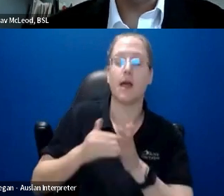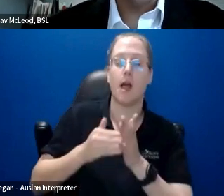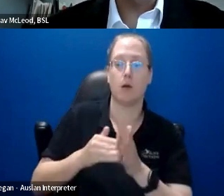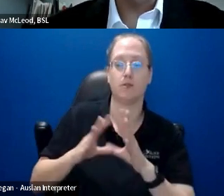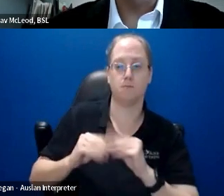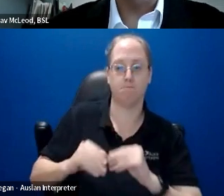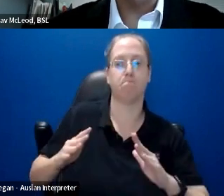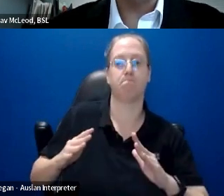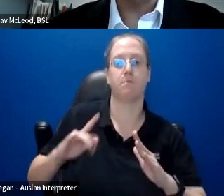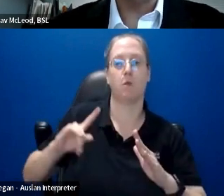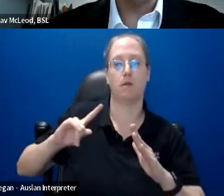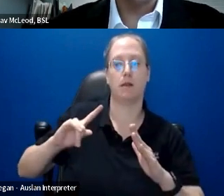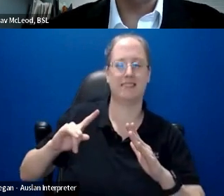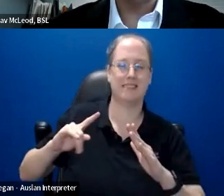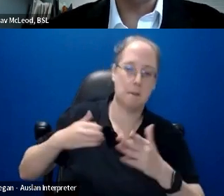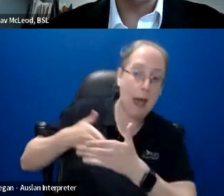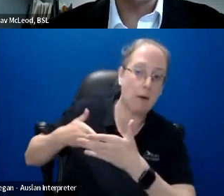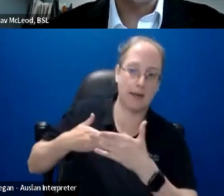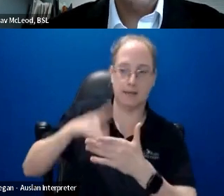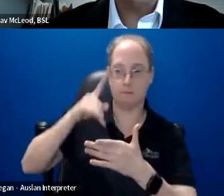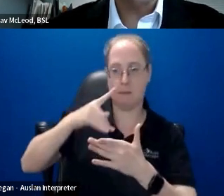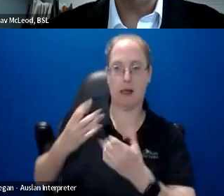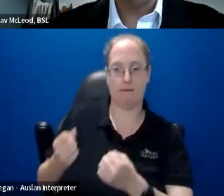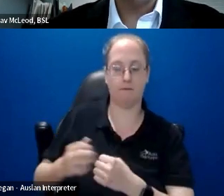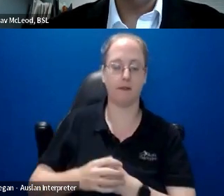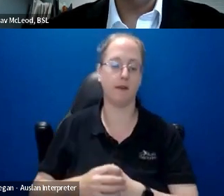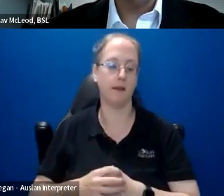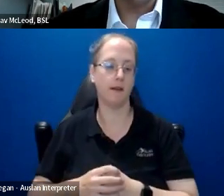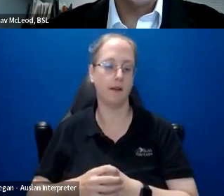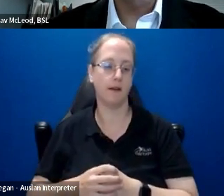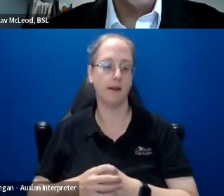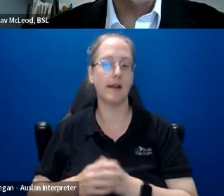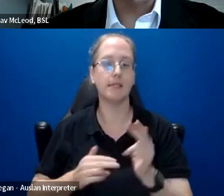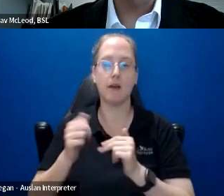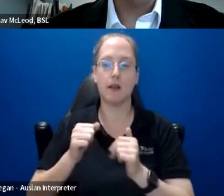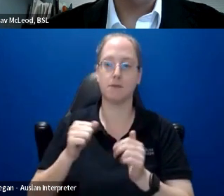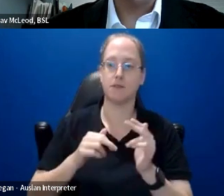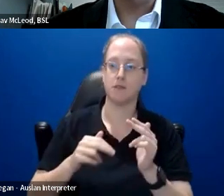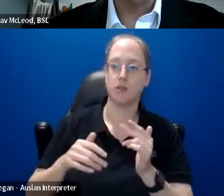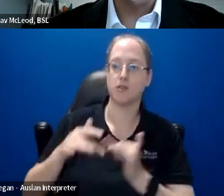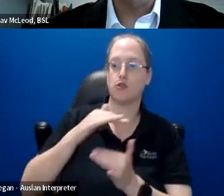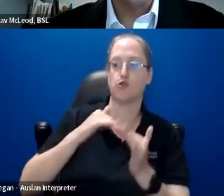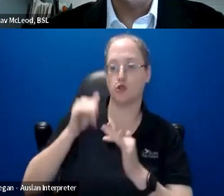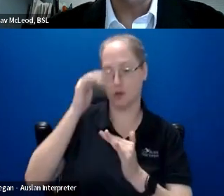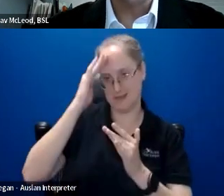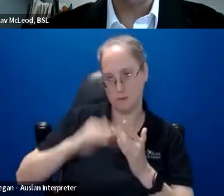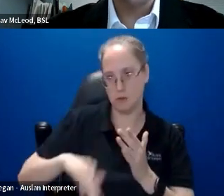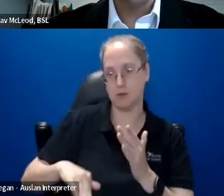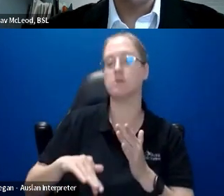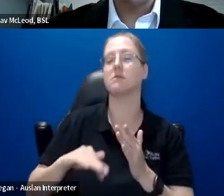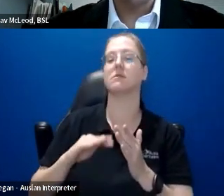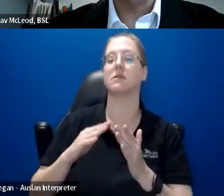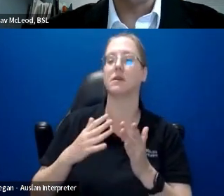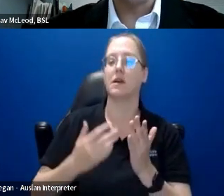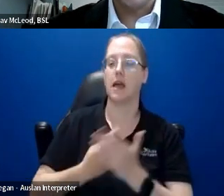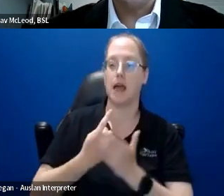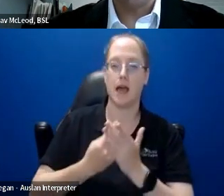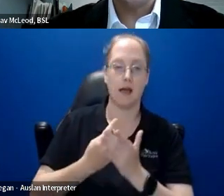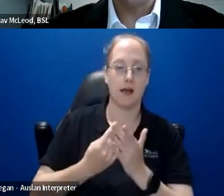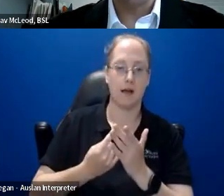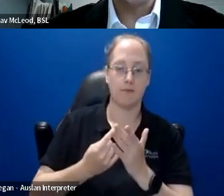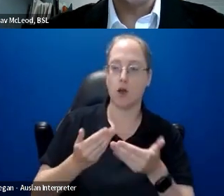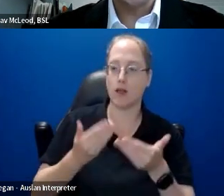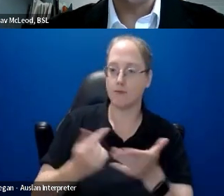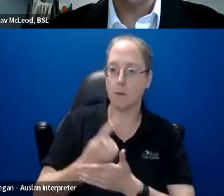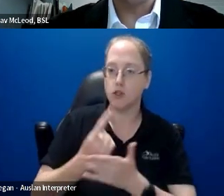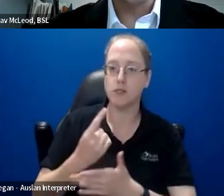barriers young people face. It helps to build social capital in place. It helps to open doors. It helps to build